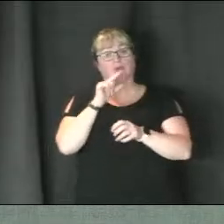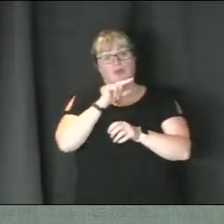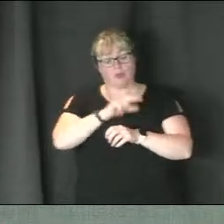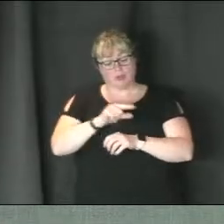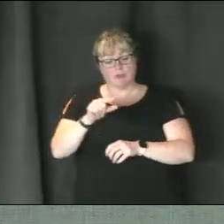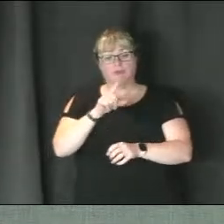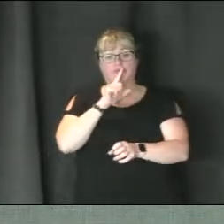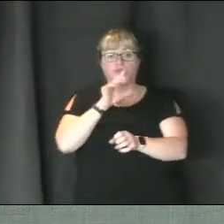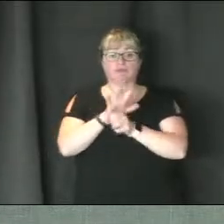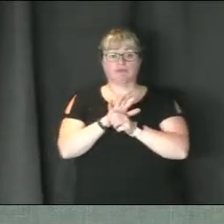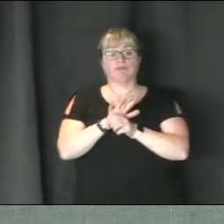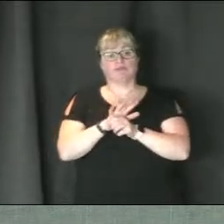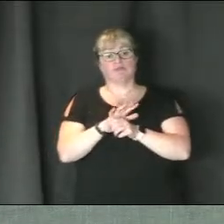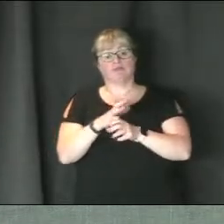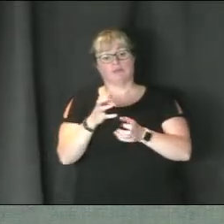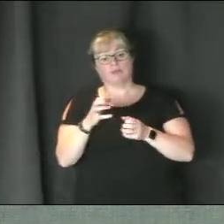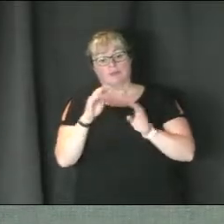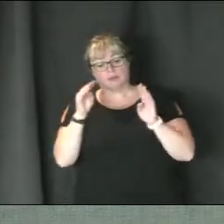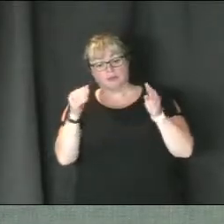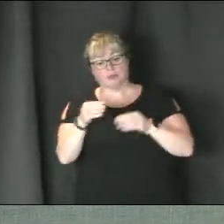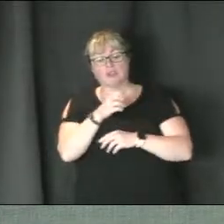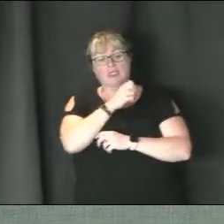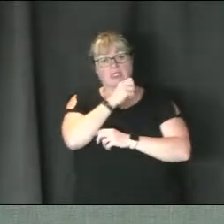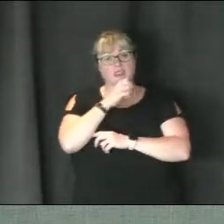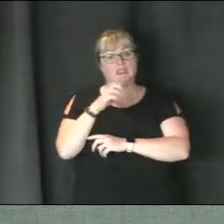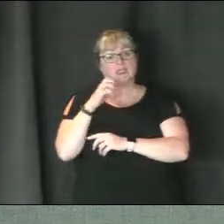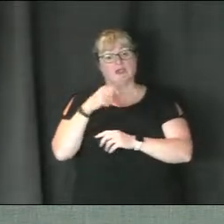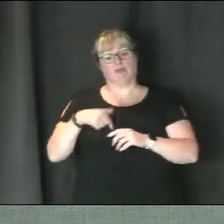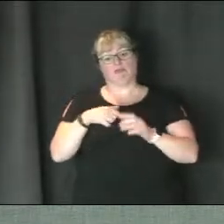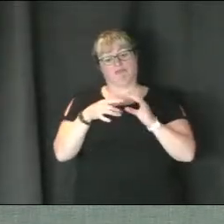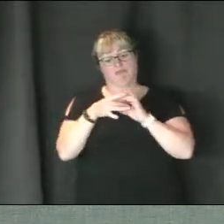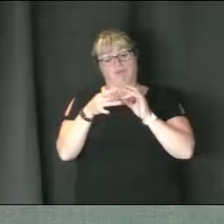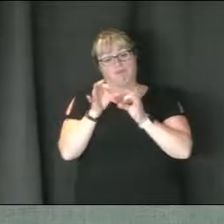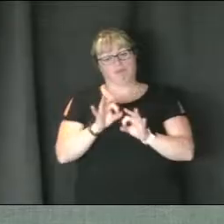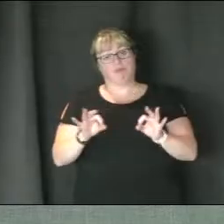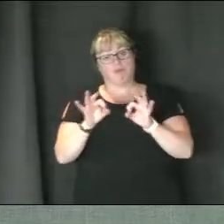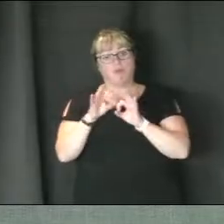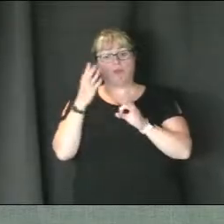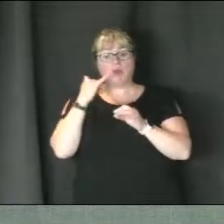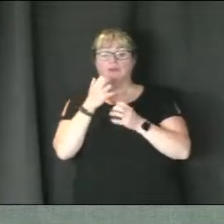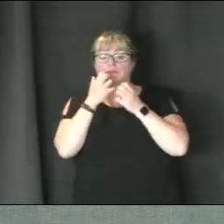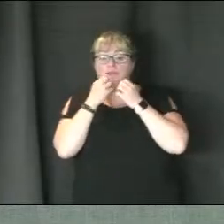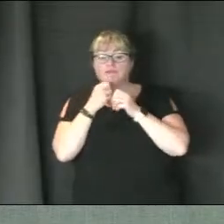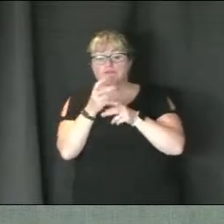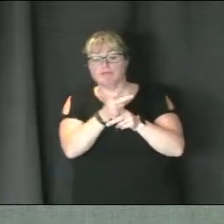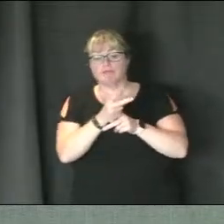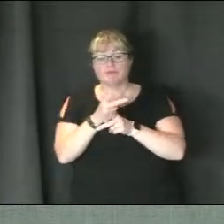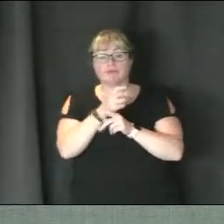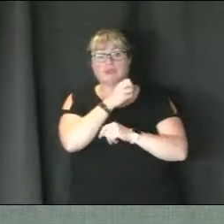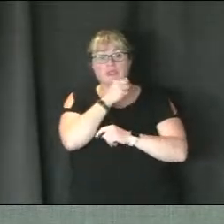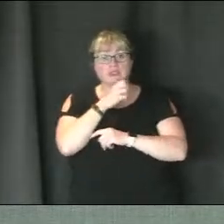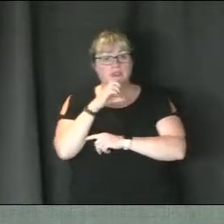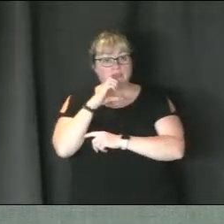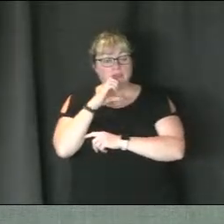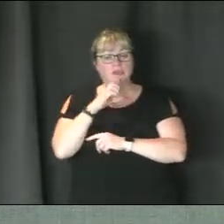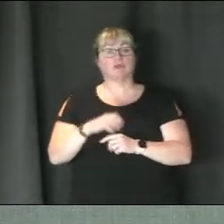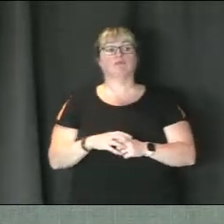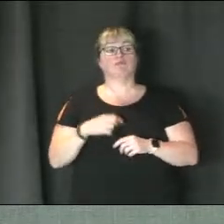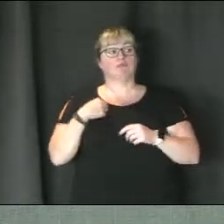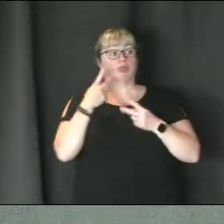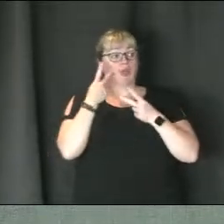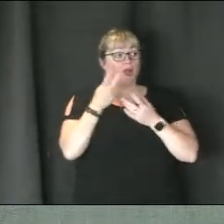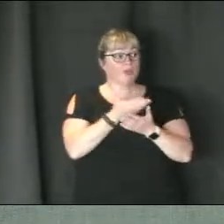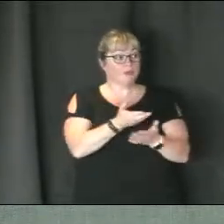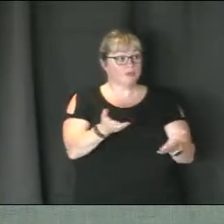seniors in this province. And I've spoke about why it's important to make sure we look after our seniors. I look around the room